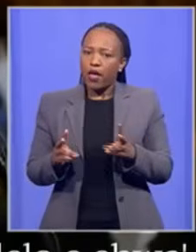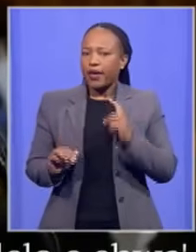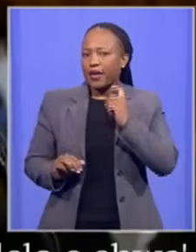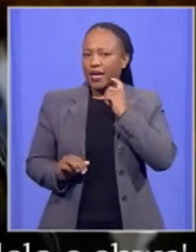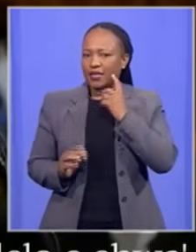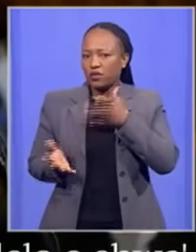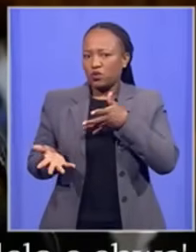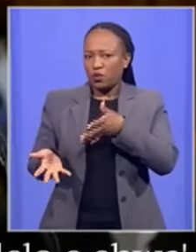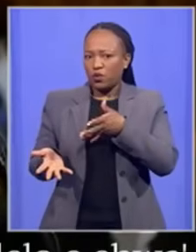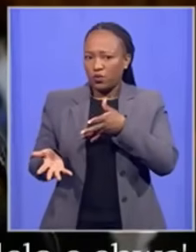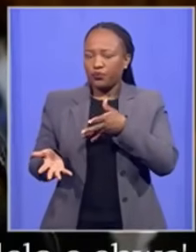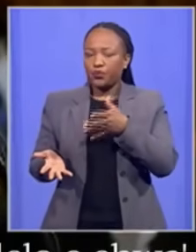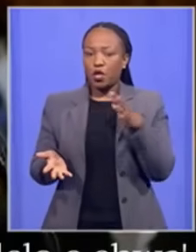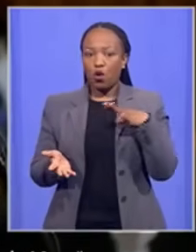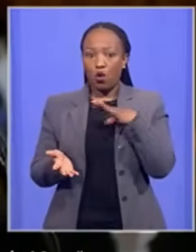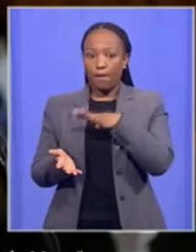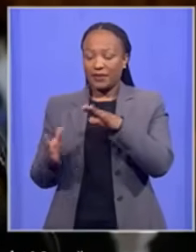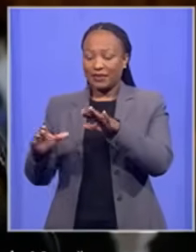the commission